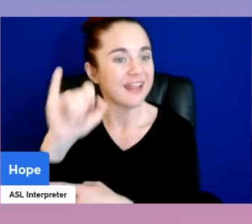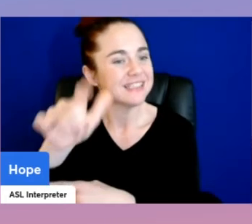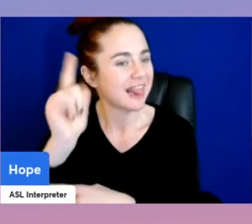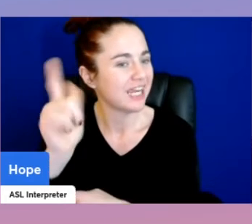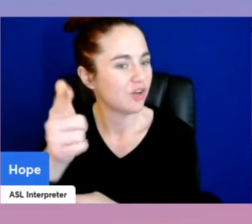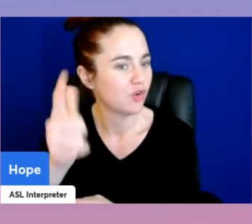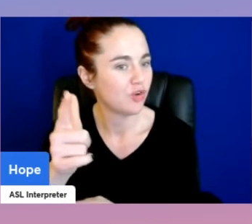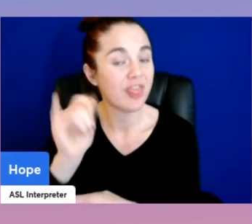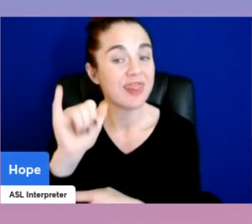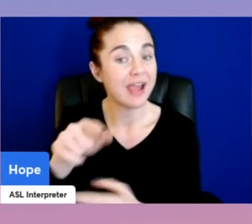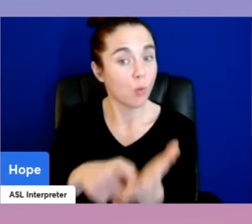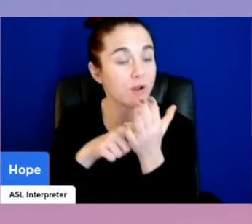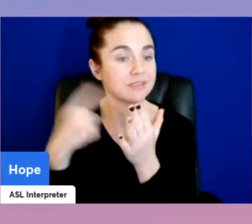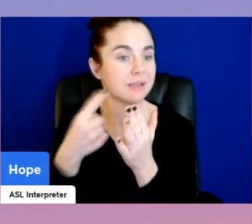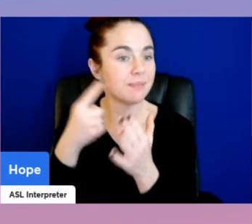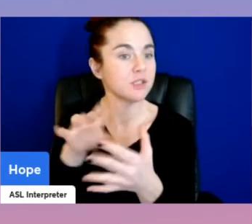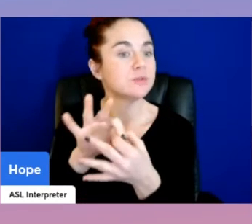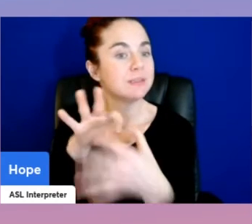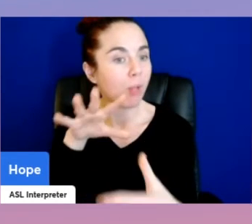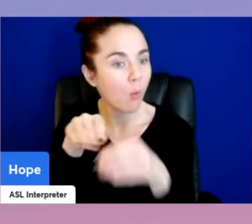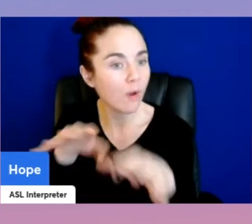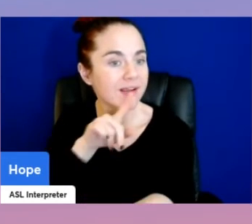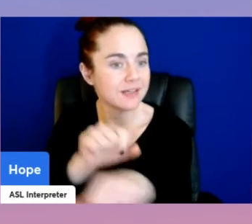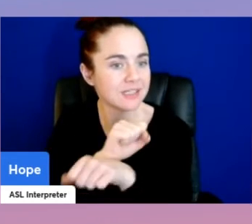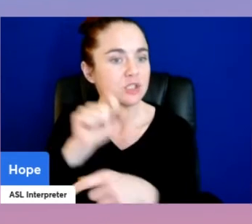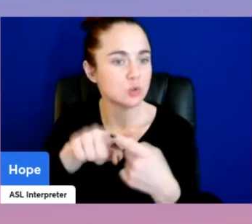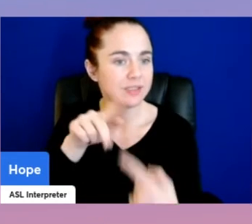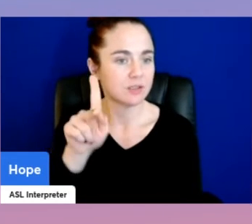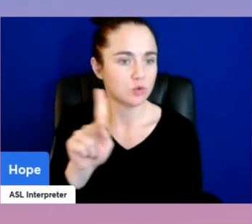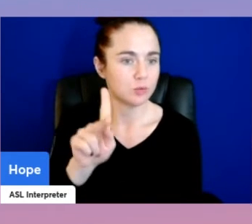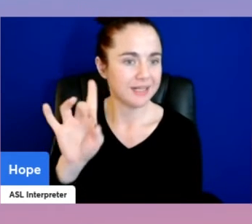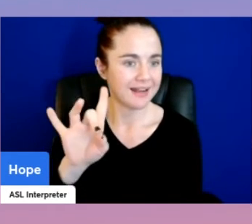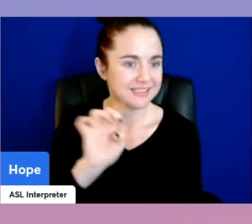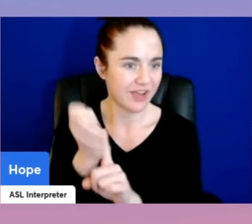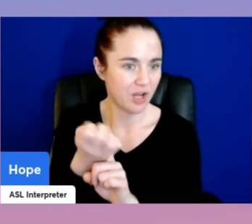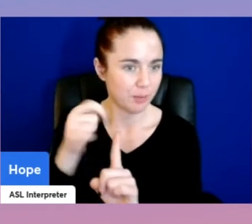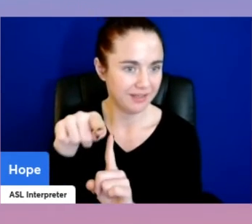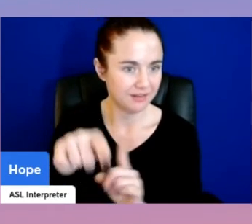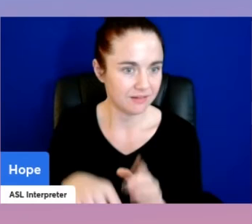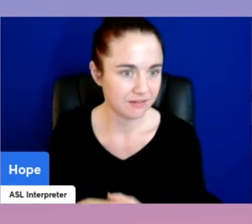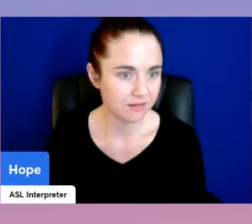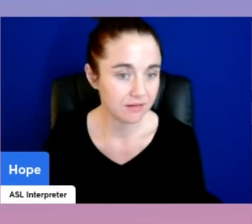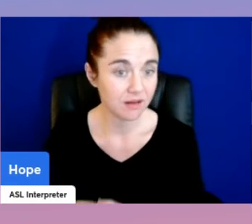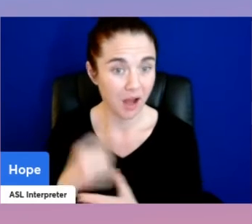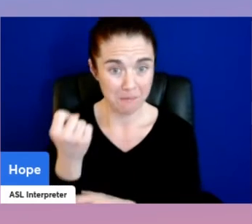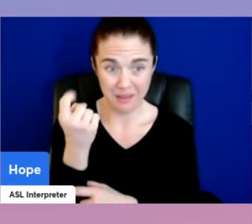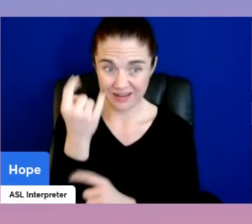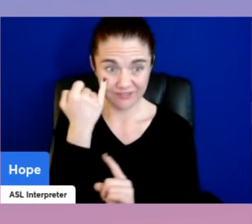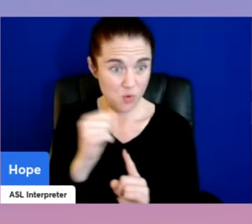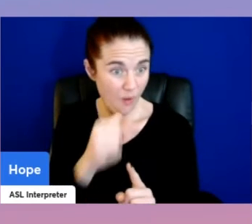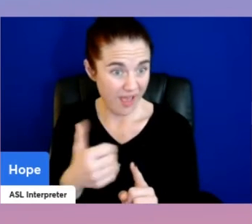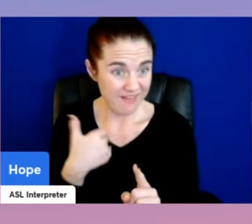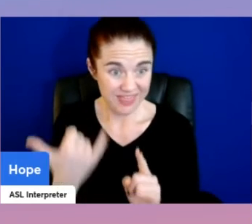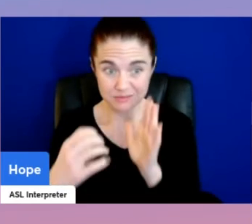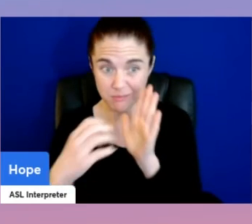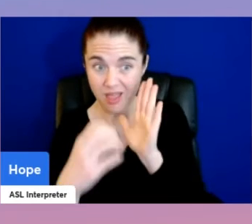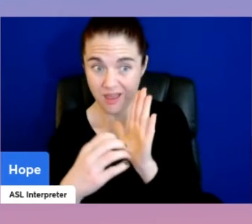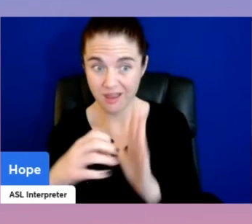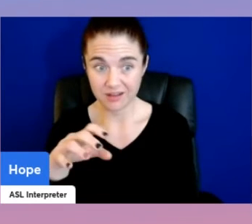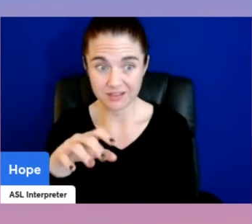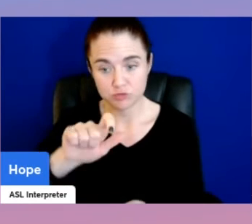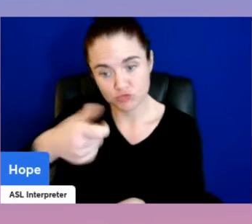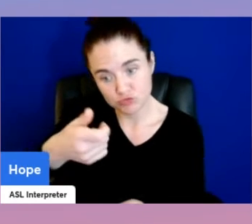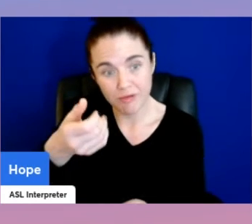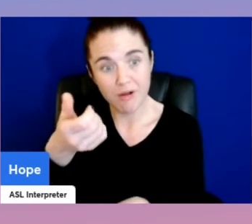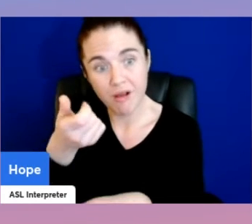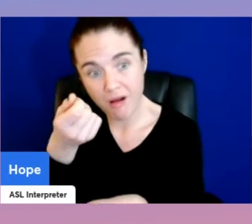actually deployed to the Kubernetes environment. But without this block enabled within your